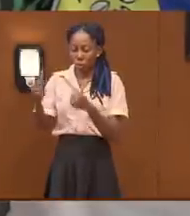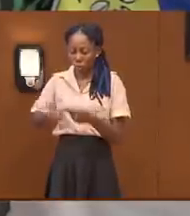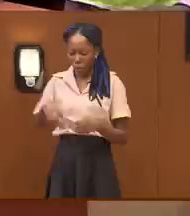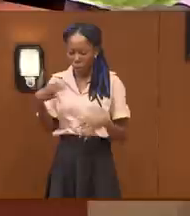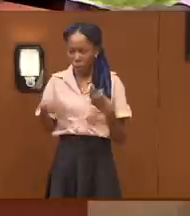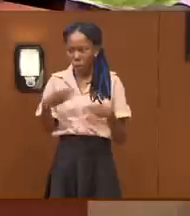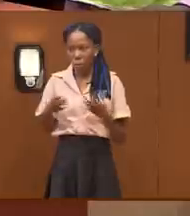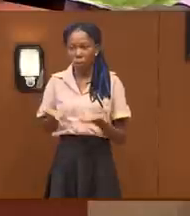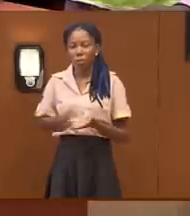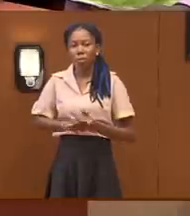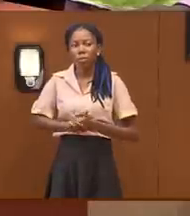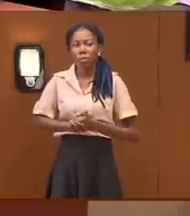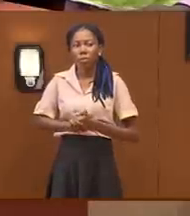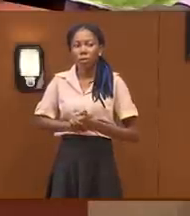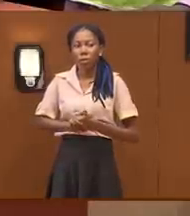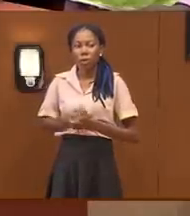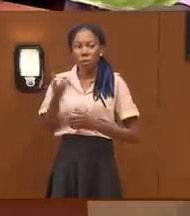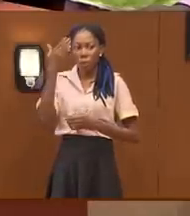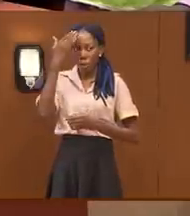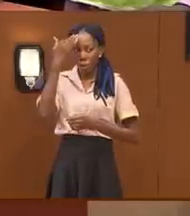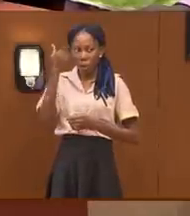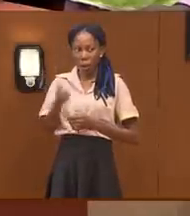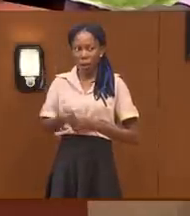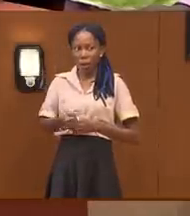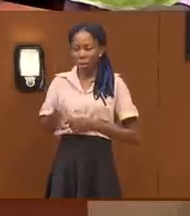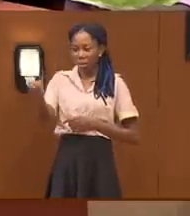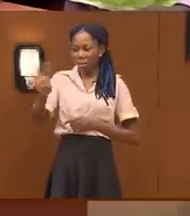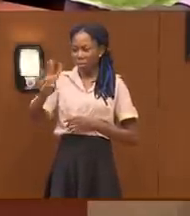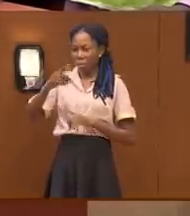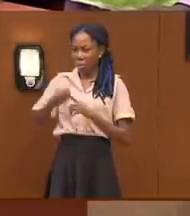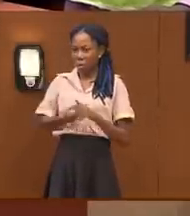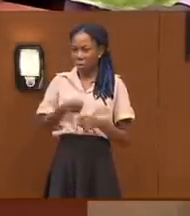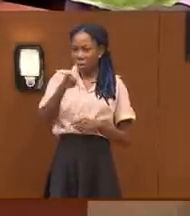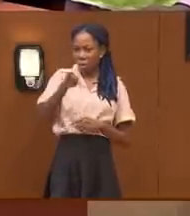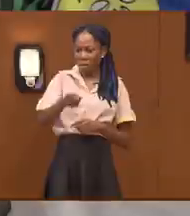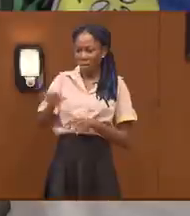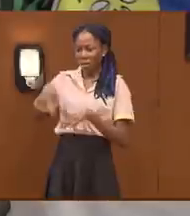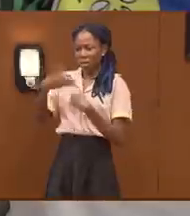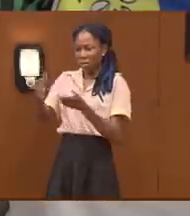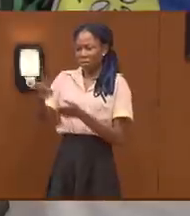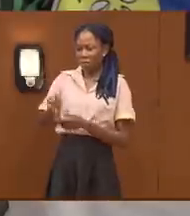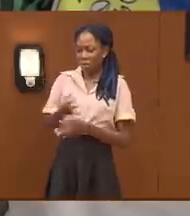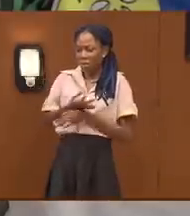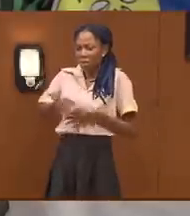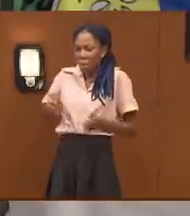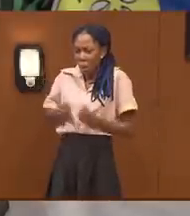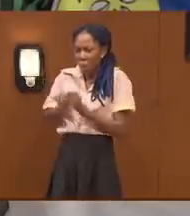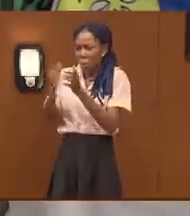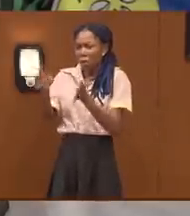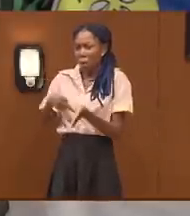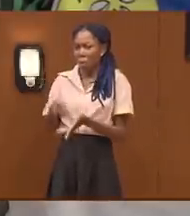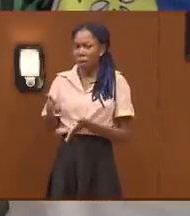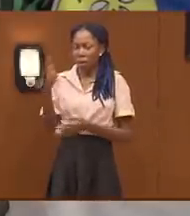level. Even when you wanted 4 months, he gave you 4 months free. So if you approach him, do you